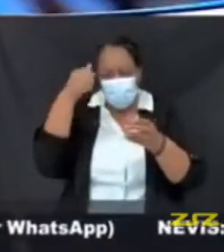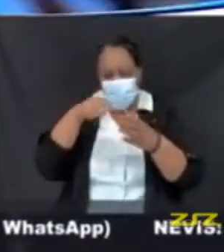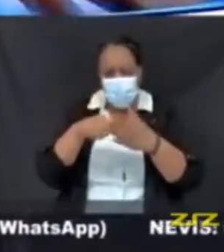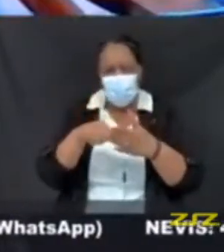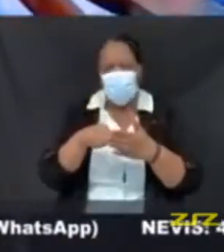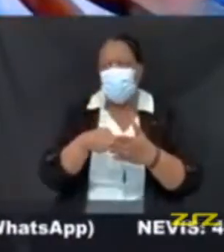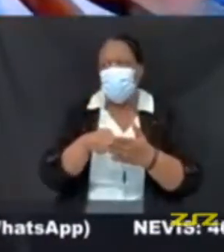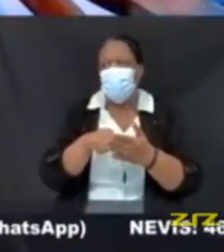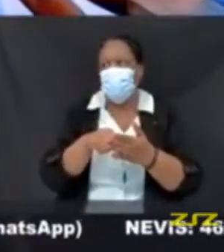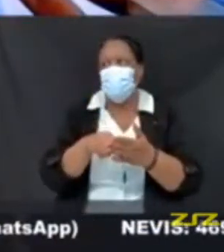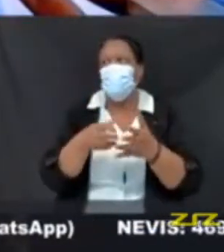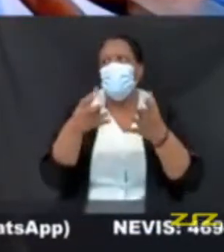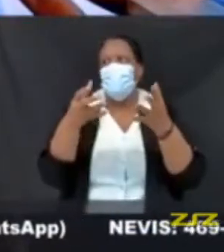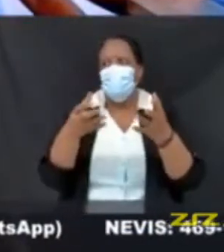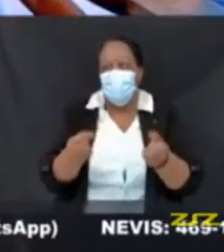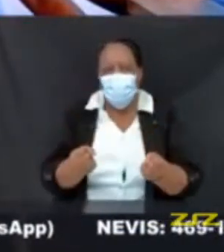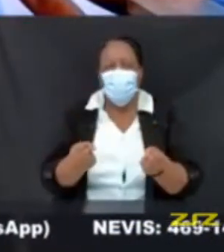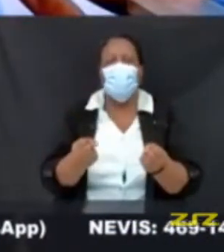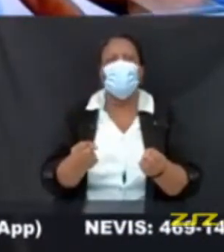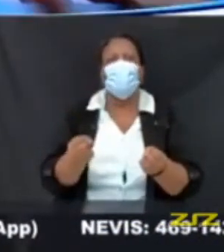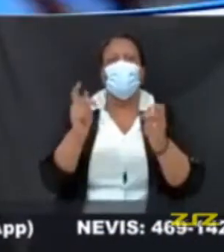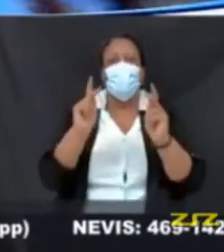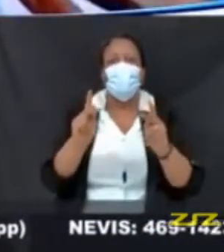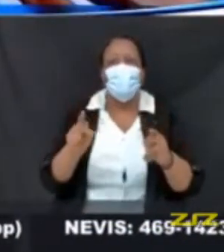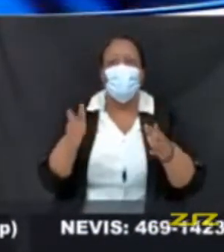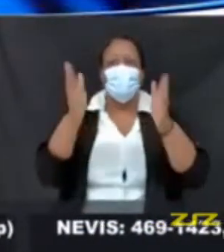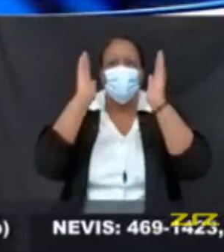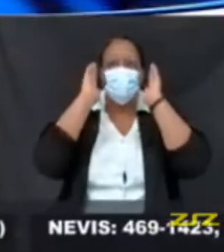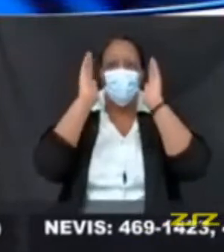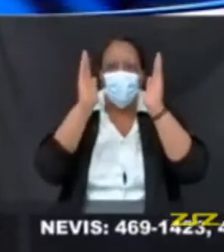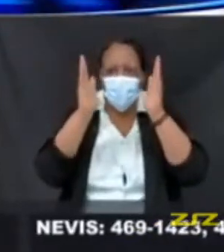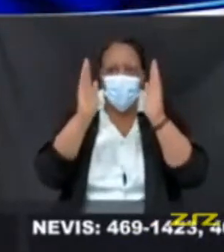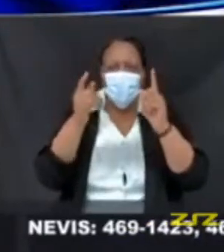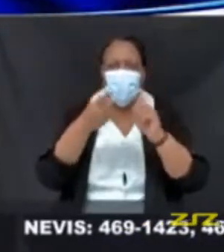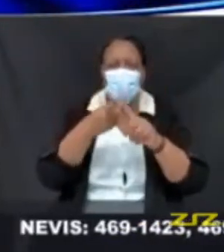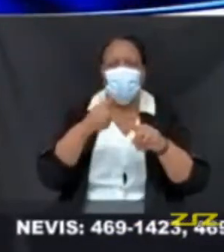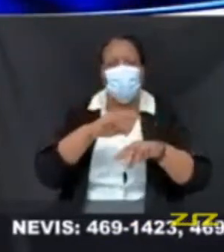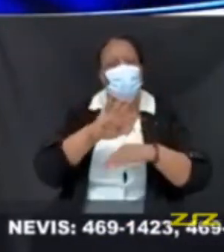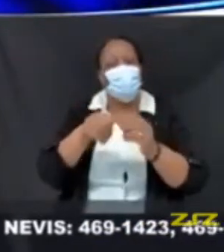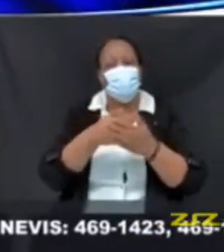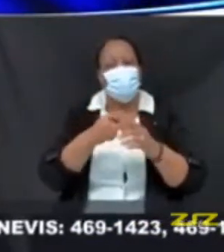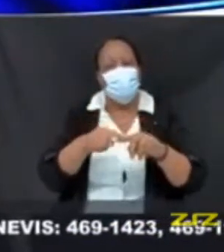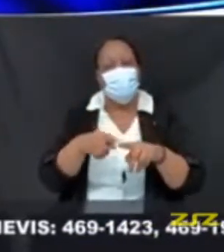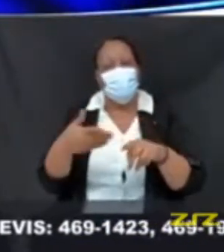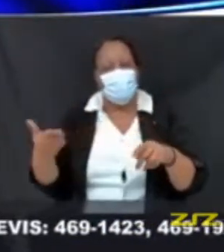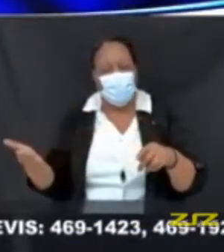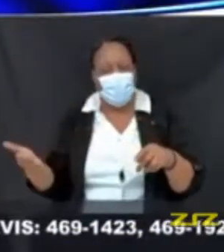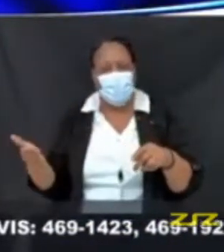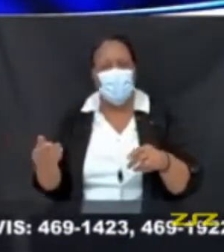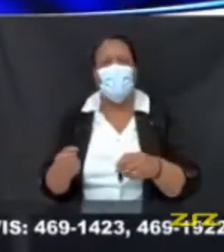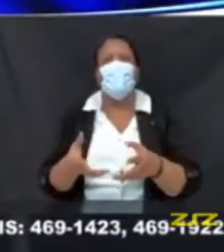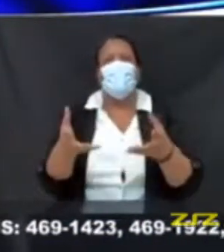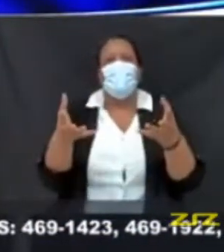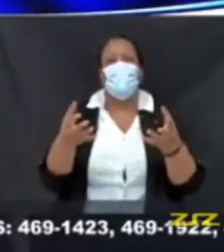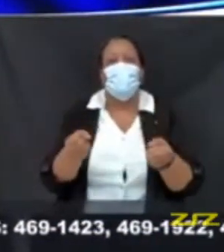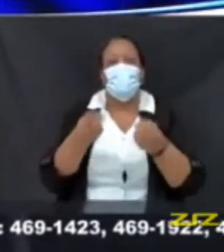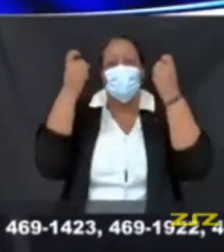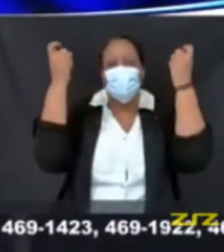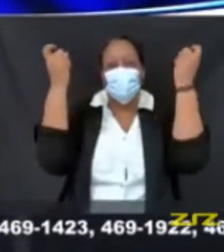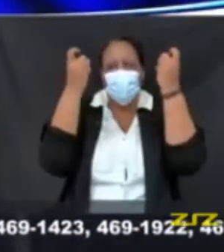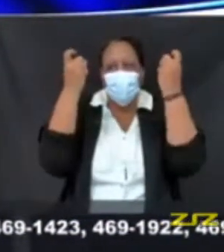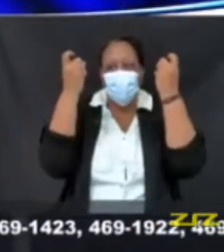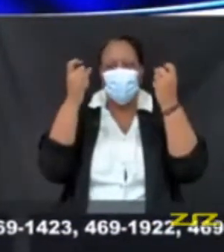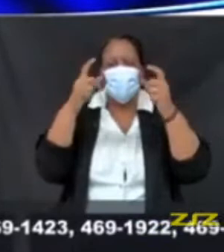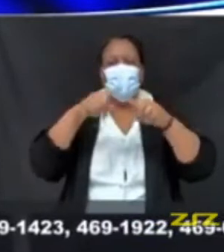to create a global culture of risk awareness and disaster reduction, and two, to celebrate the ways in which global